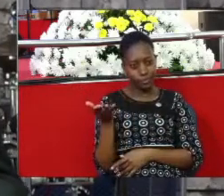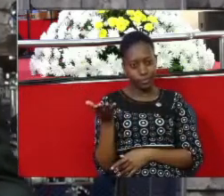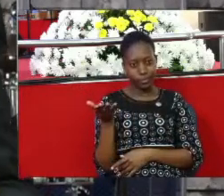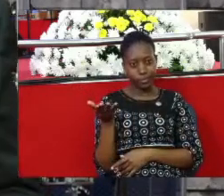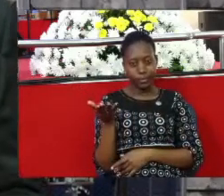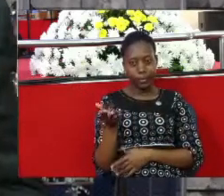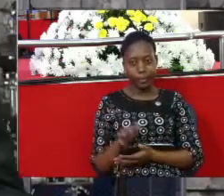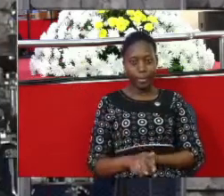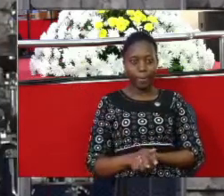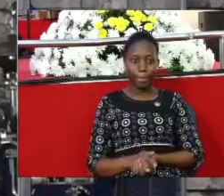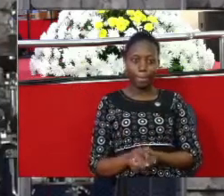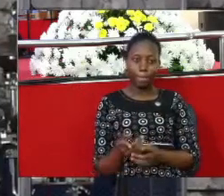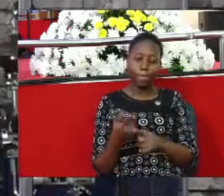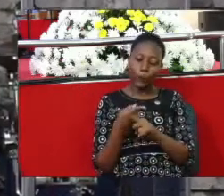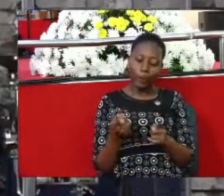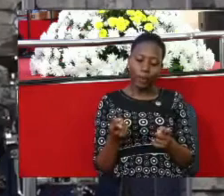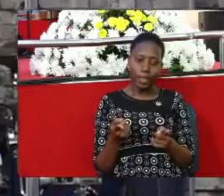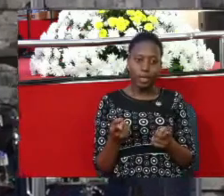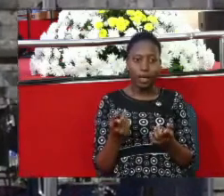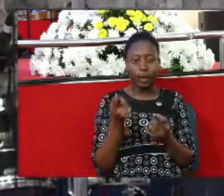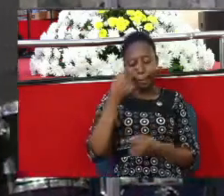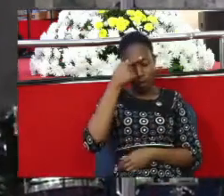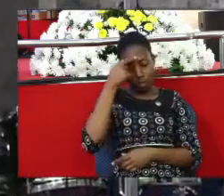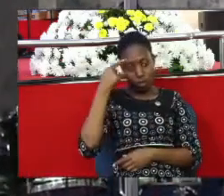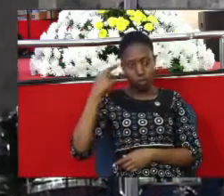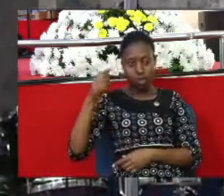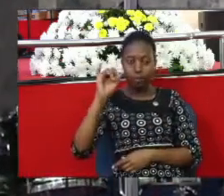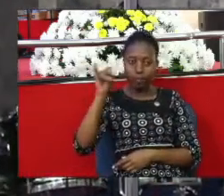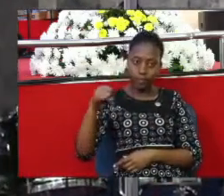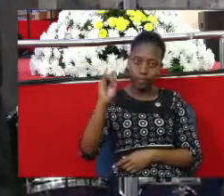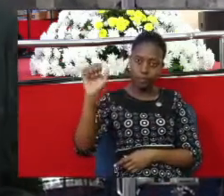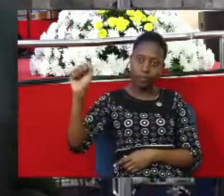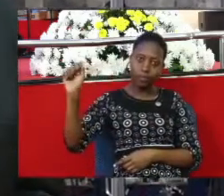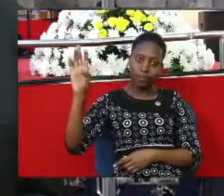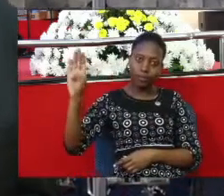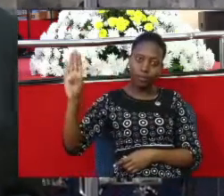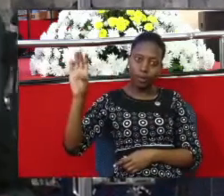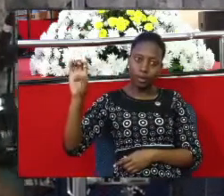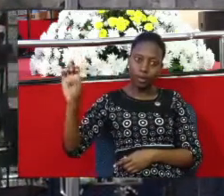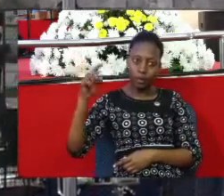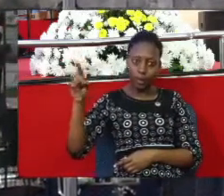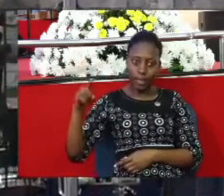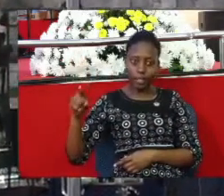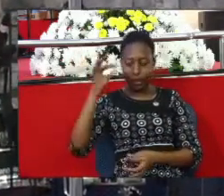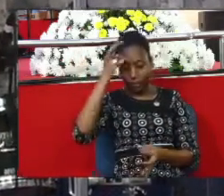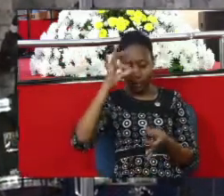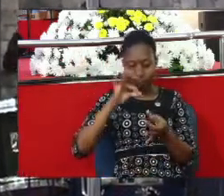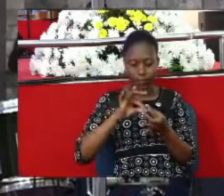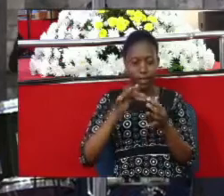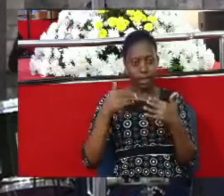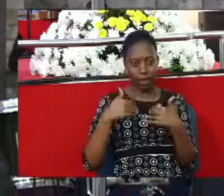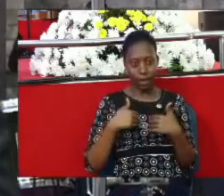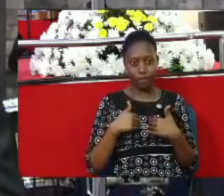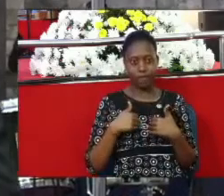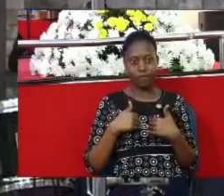But because he had faith and it was granted, alienda akiimba wimbo kwamba, kama nimekuwa na Mungu,